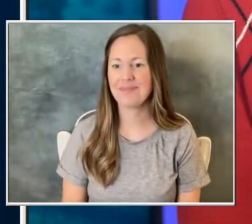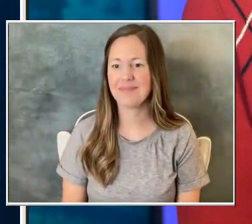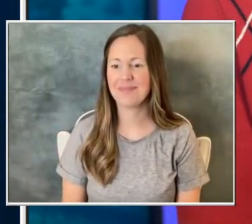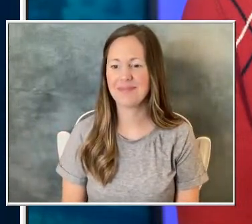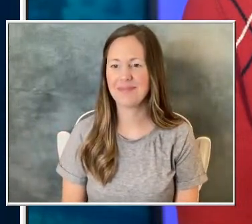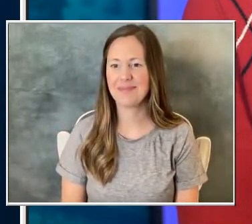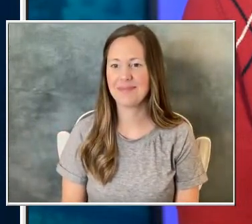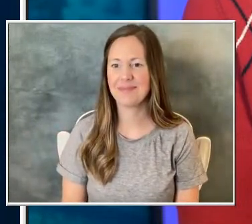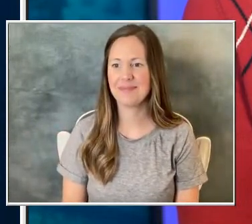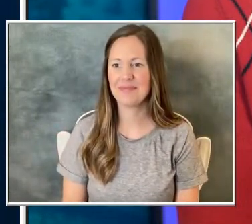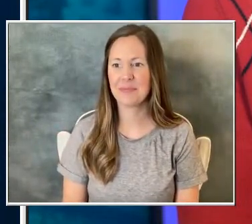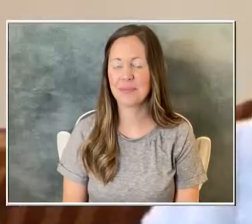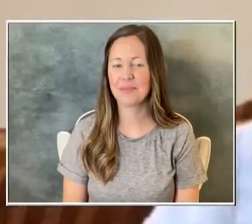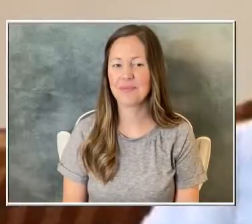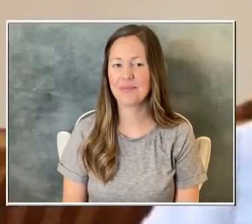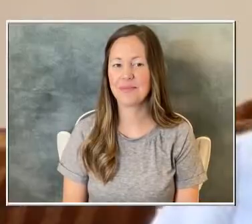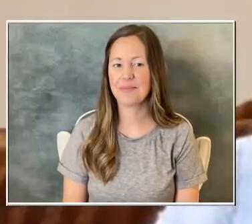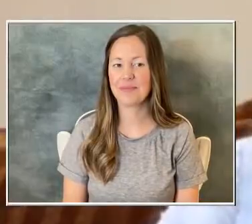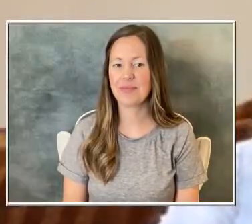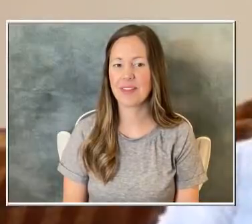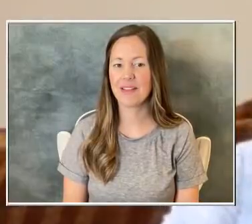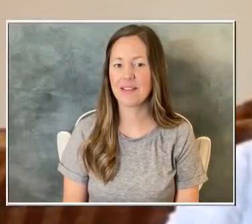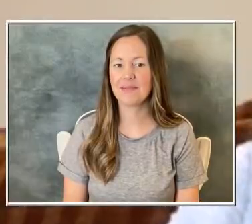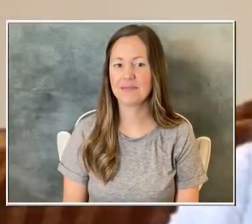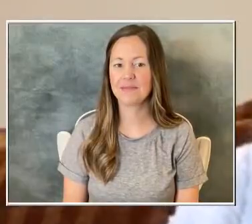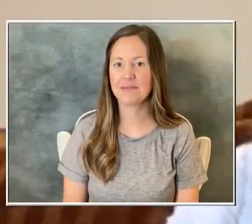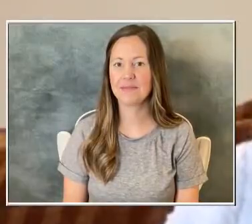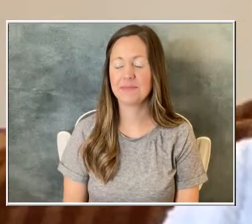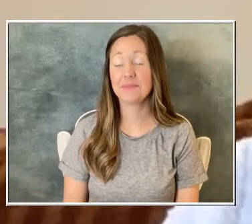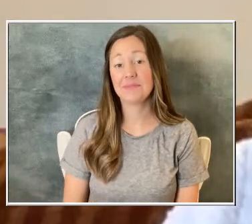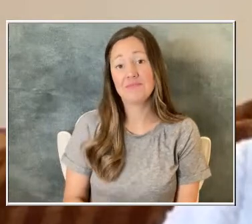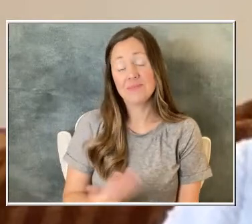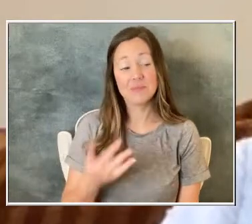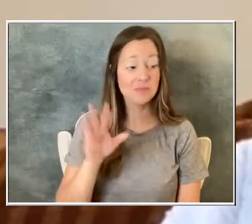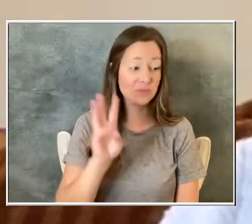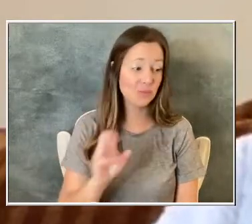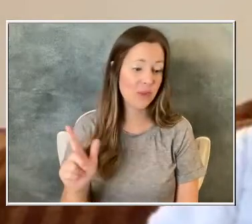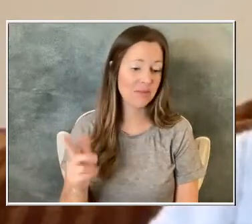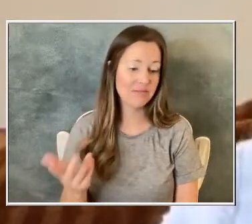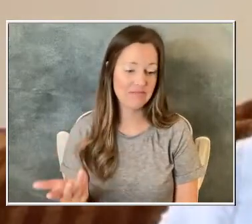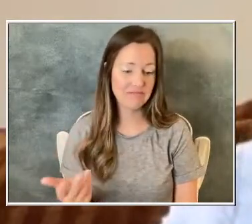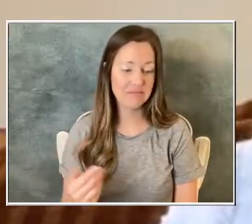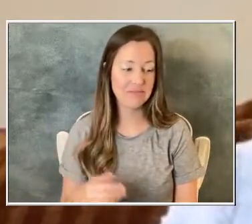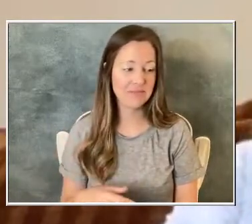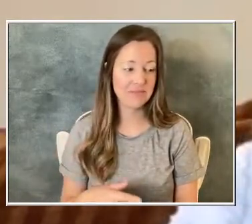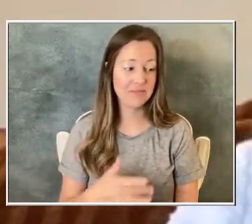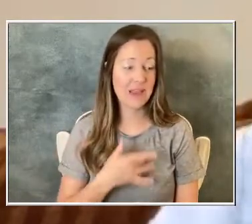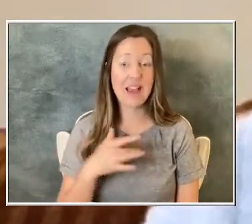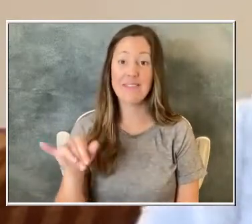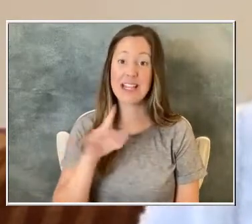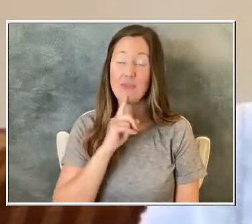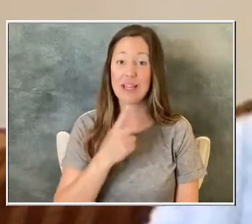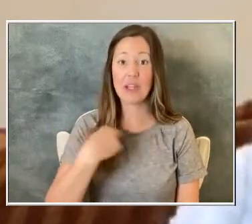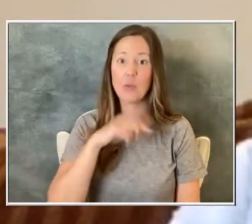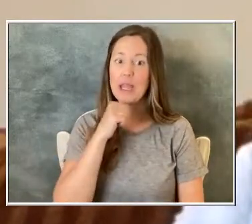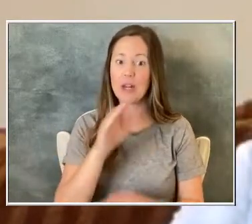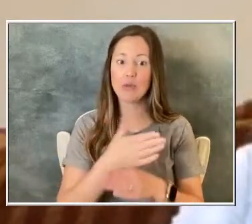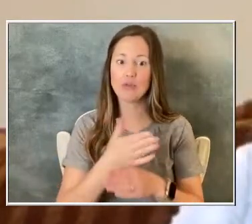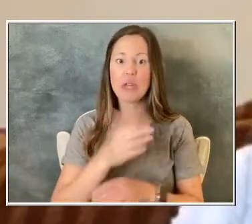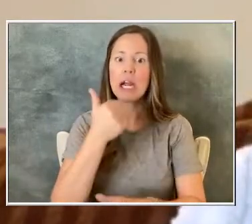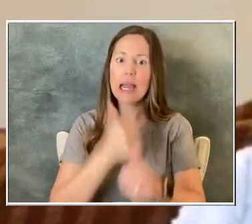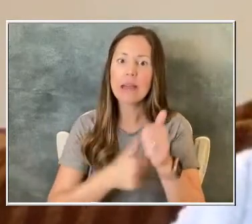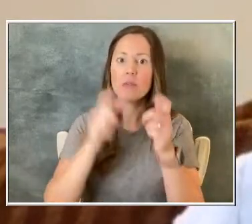Well, I think we don't necessarily share every little medical detail